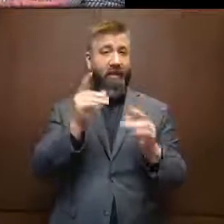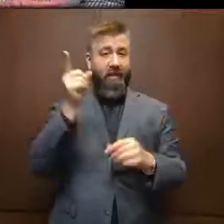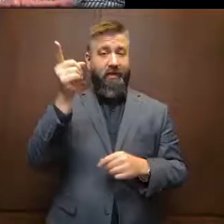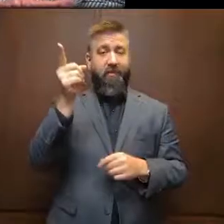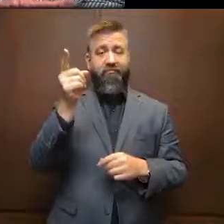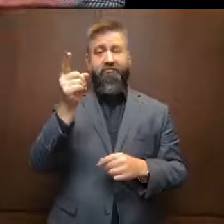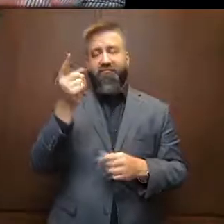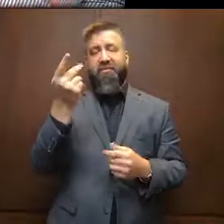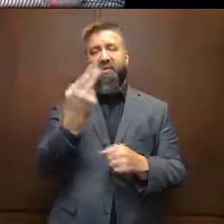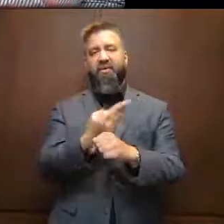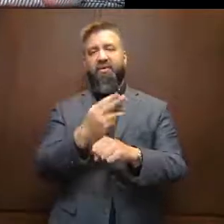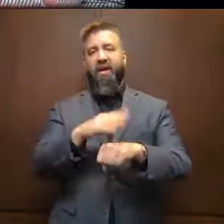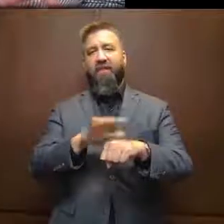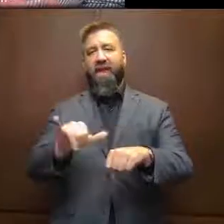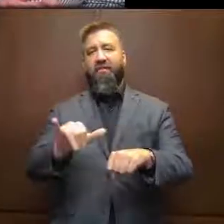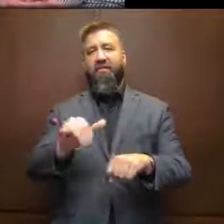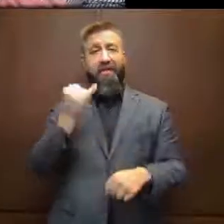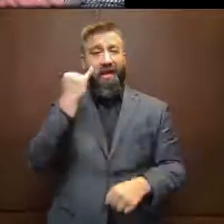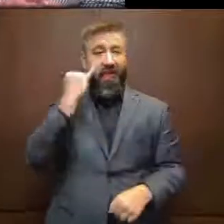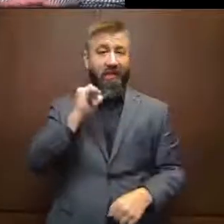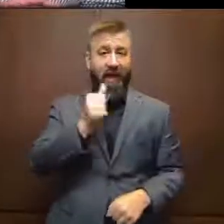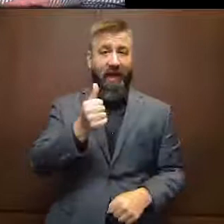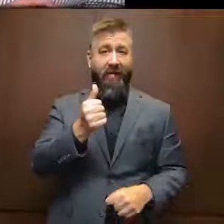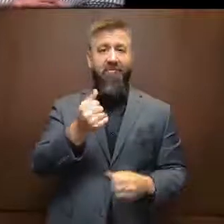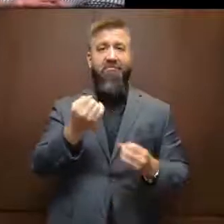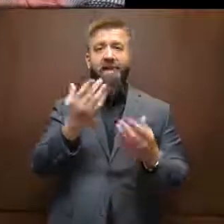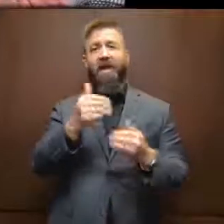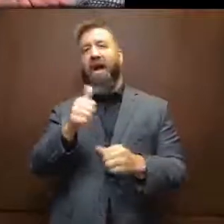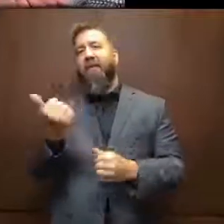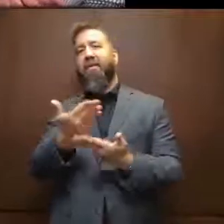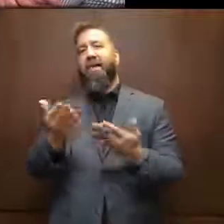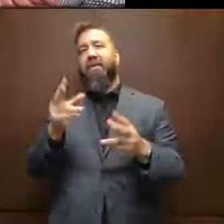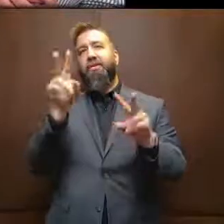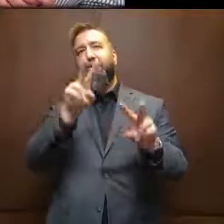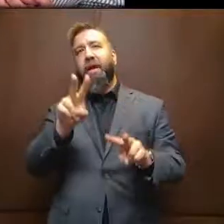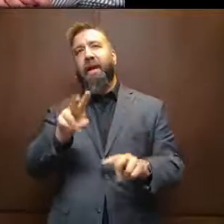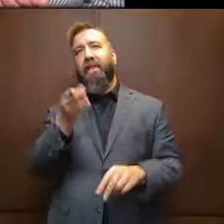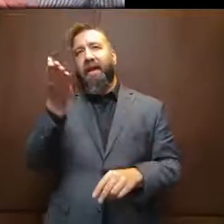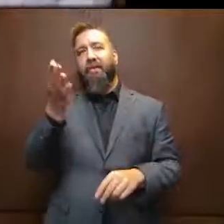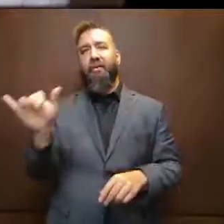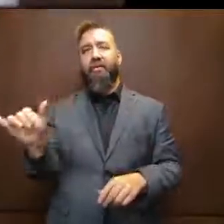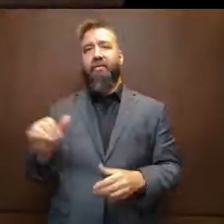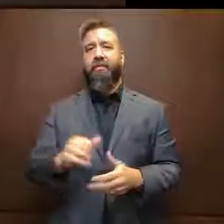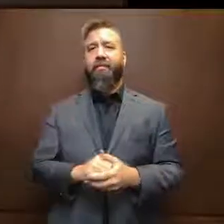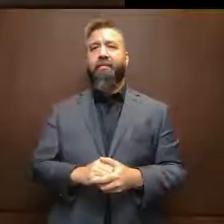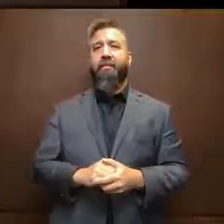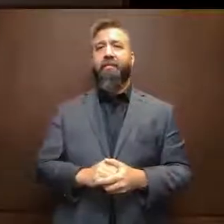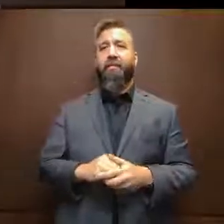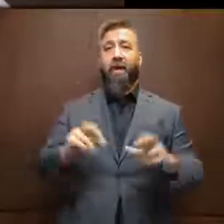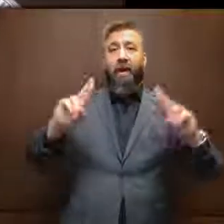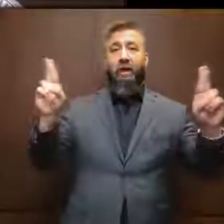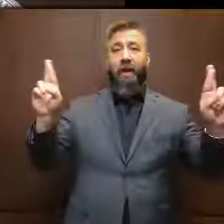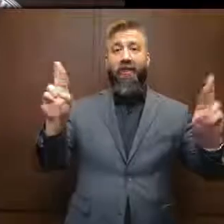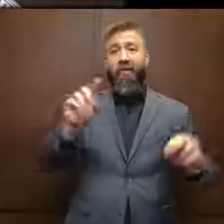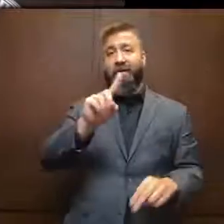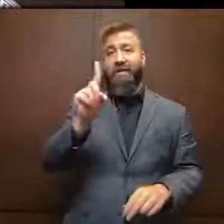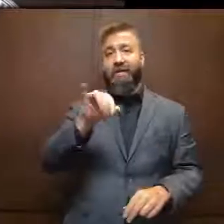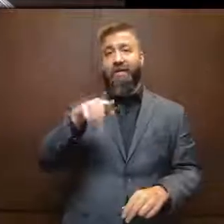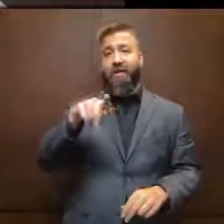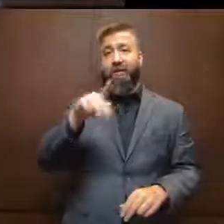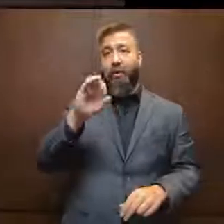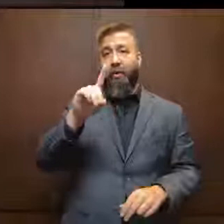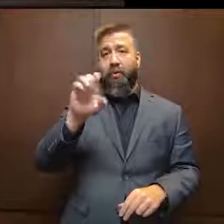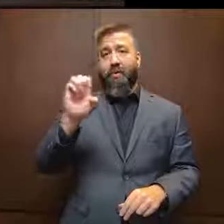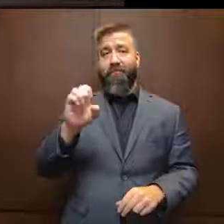be used to going on it. If you haven't, there are a lot of other things to look at on there too. So are we ready for zip codes? We are ready for zip codes.